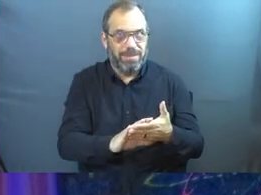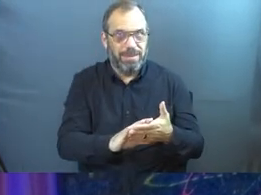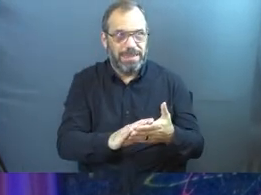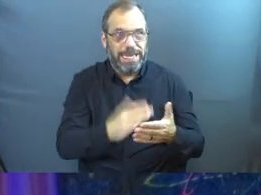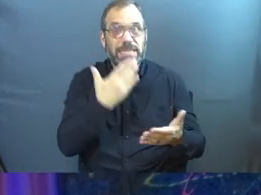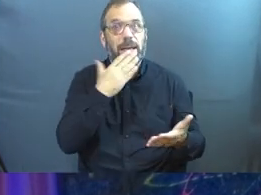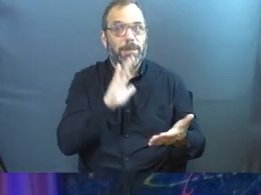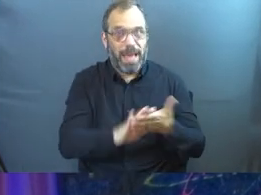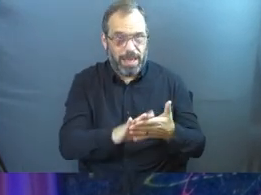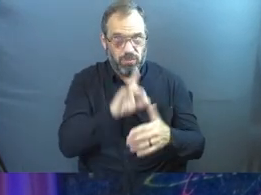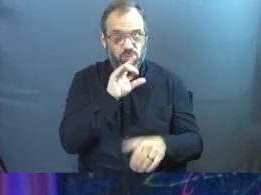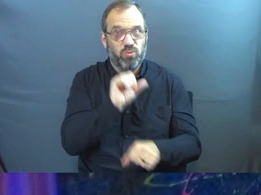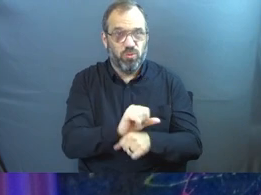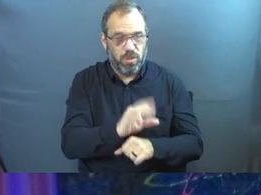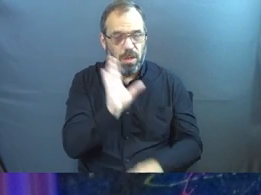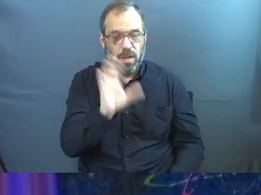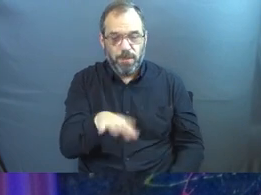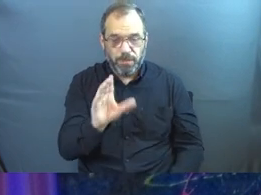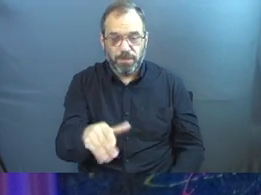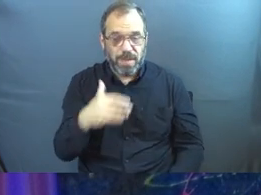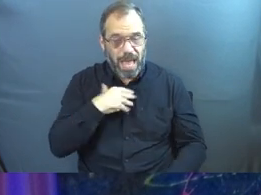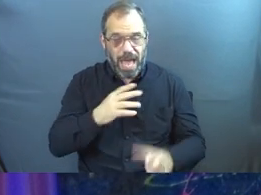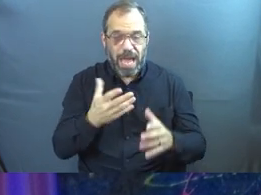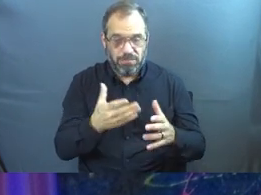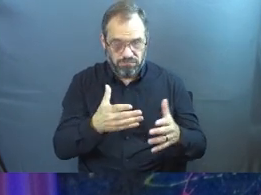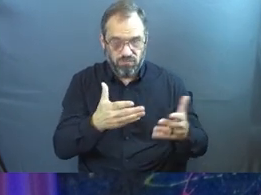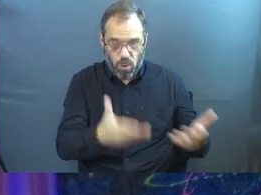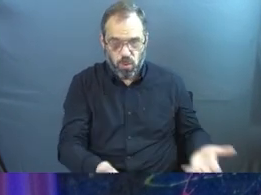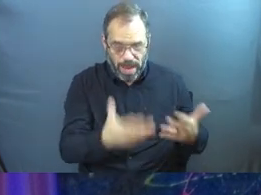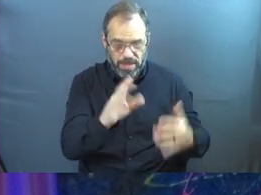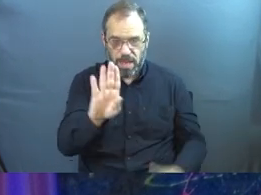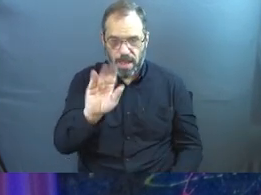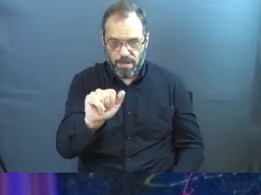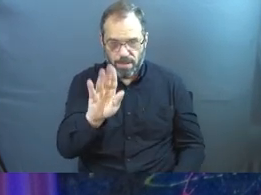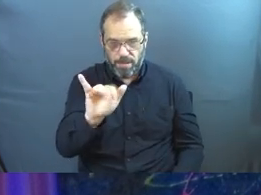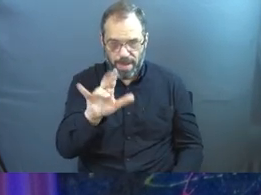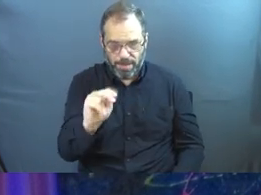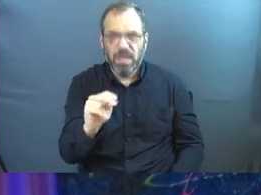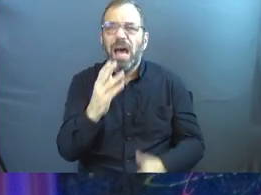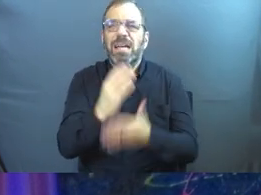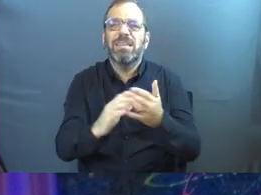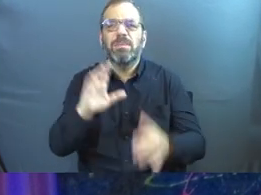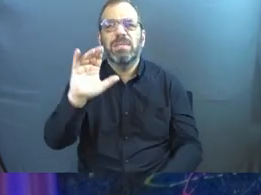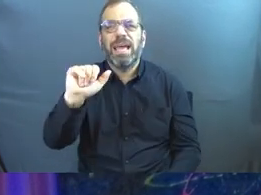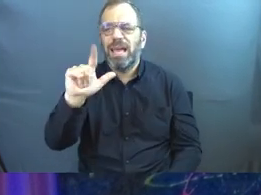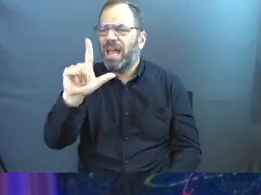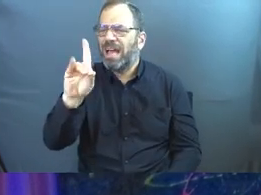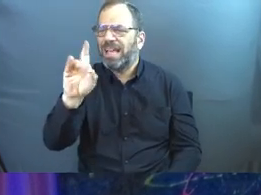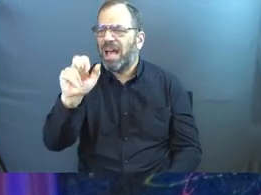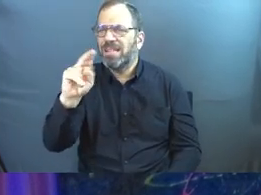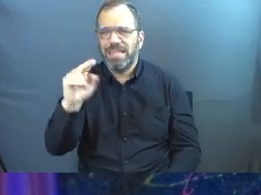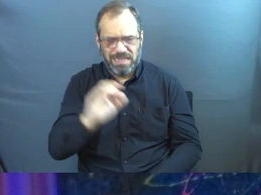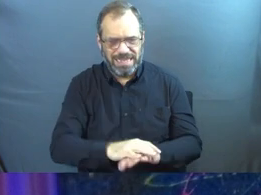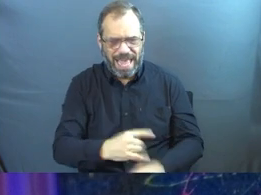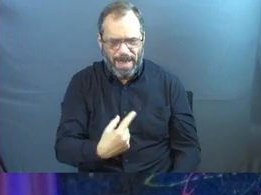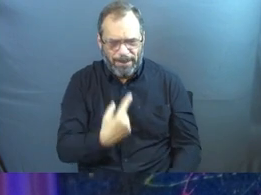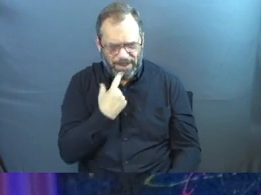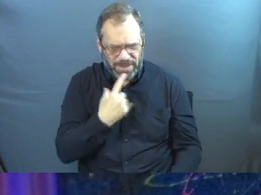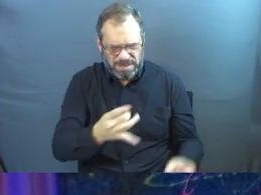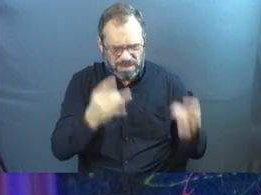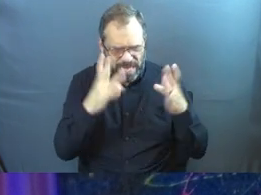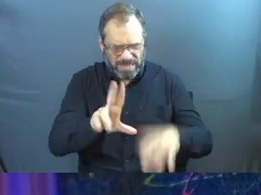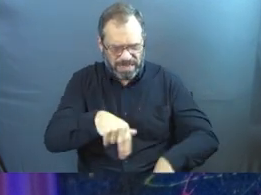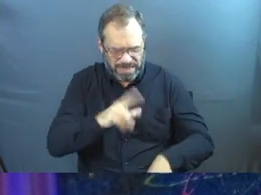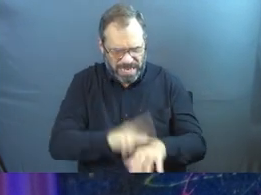to do. For behold, I am raising up the Babylonians, some of your versions say Chaldeans, that bitter and hasty